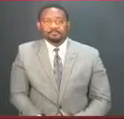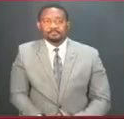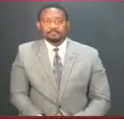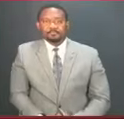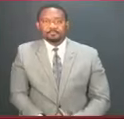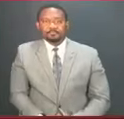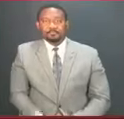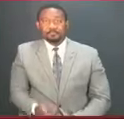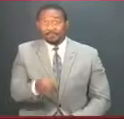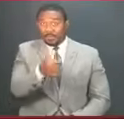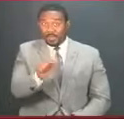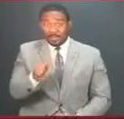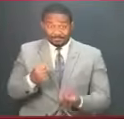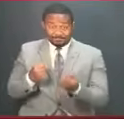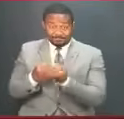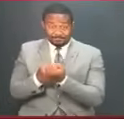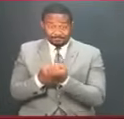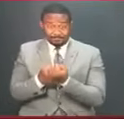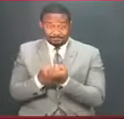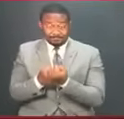Any seconder?